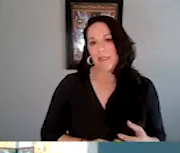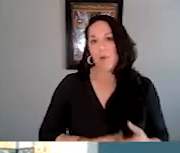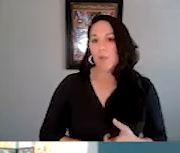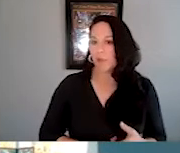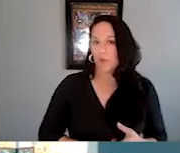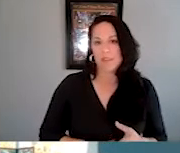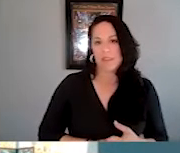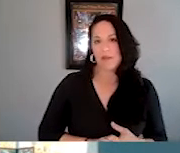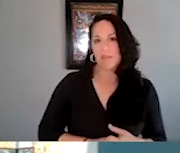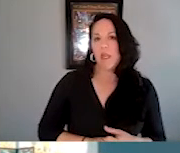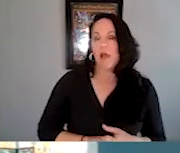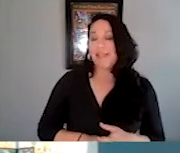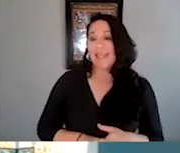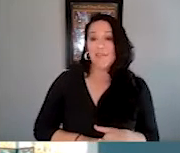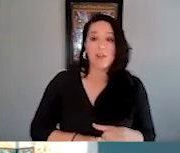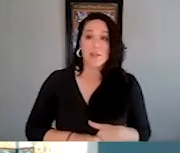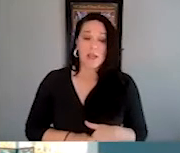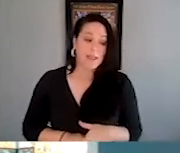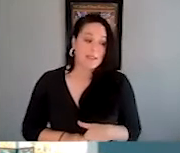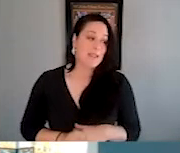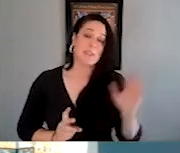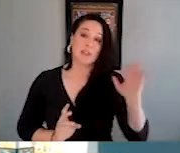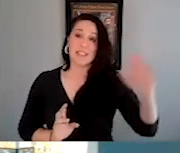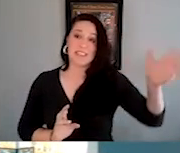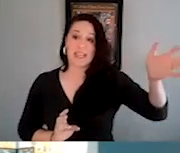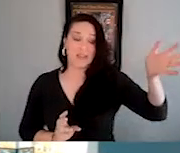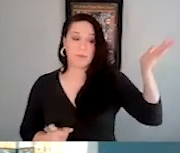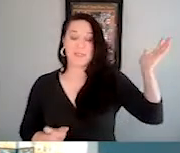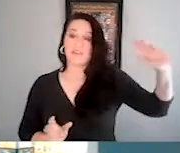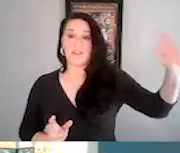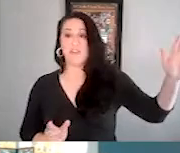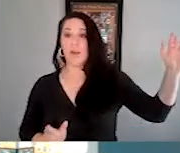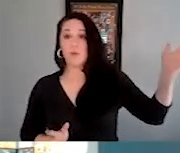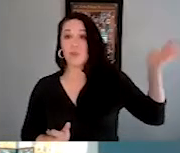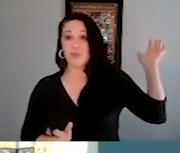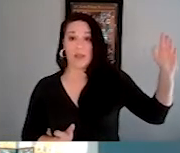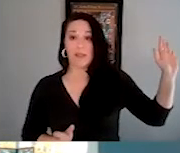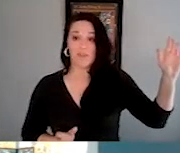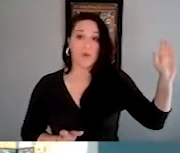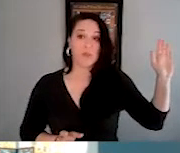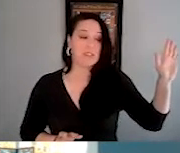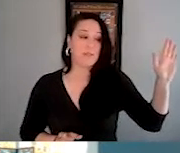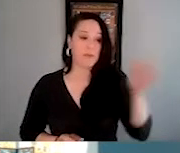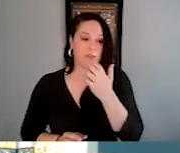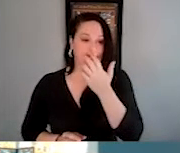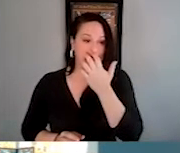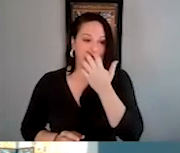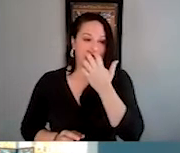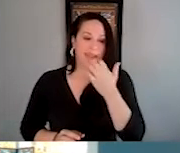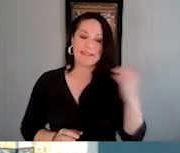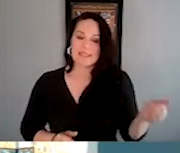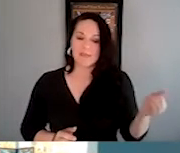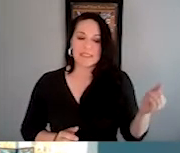data collected, work with your court system on getting even on the docket list. I'm still to this day, because I just never got removed, on the docket list for the court system I worked